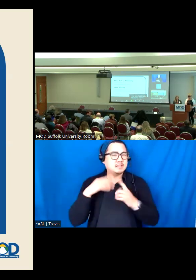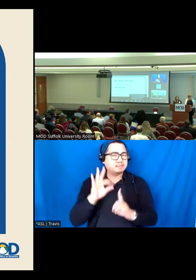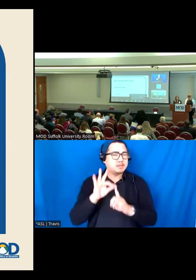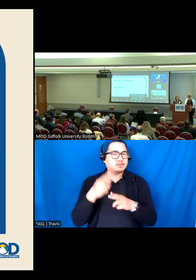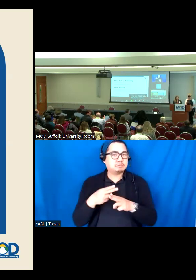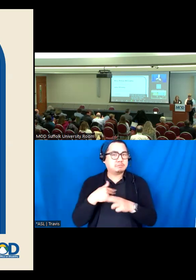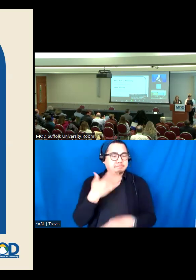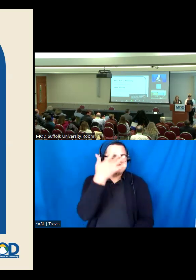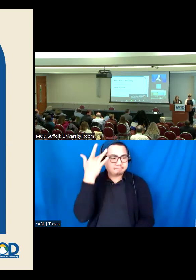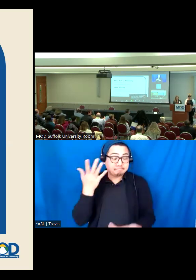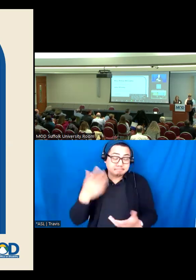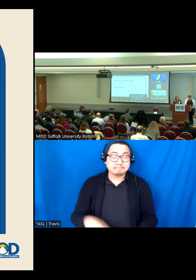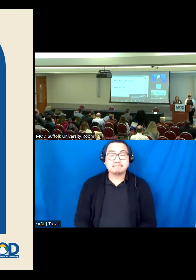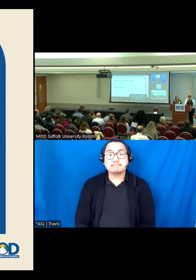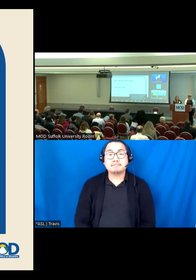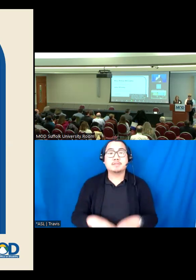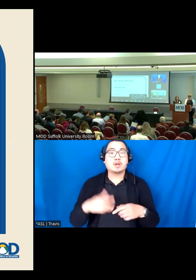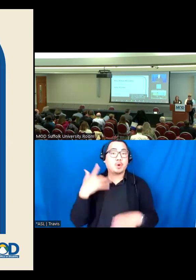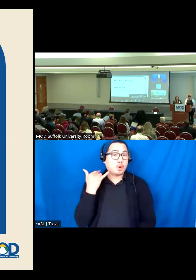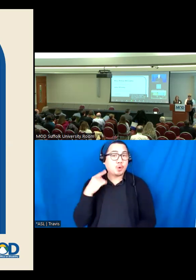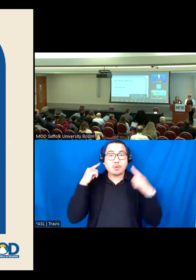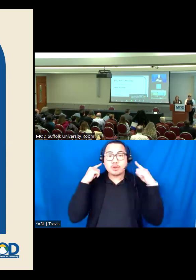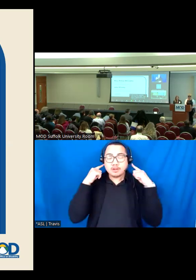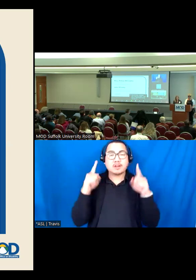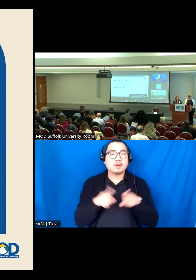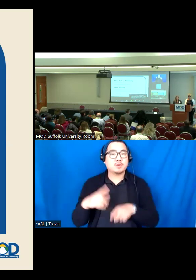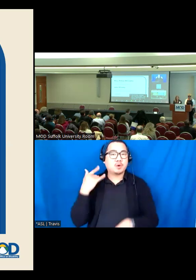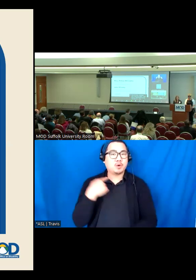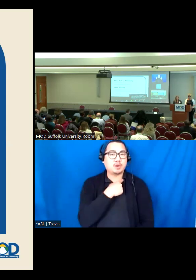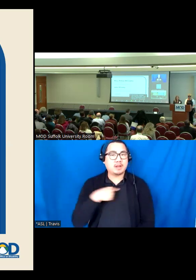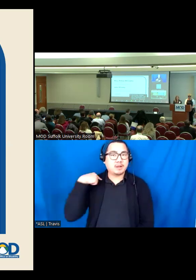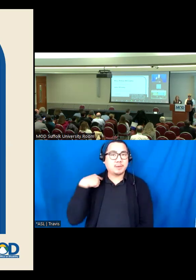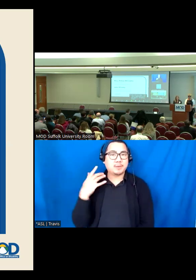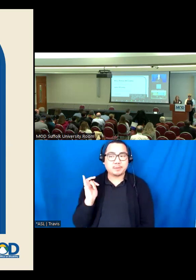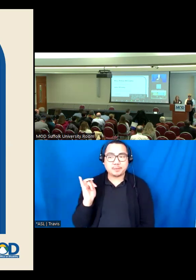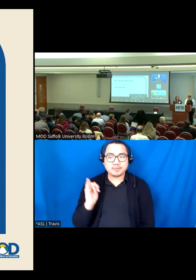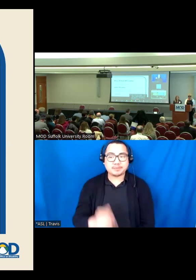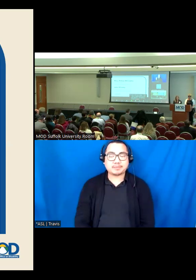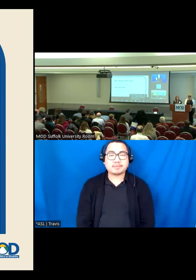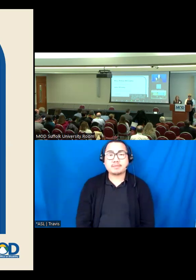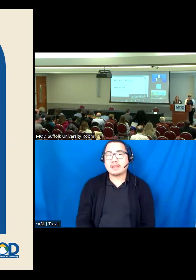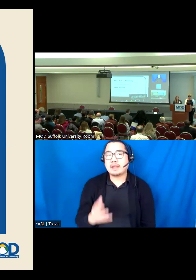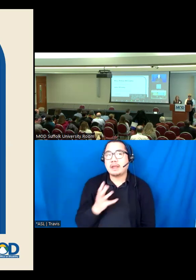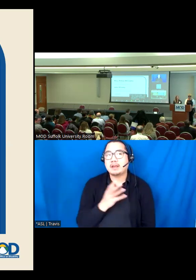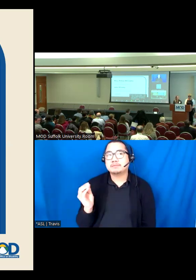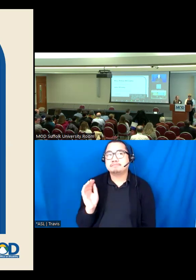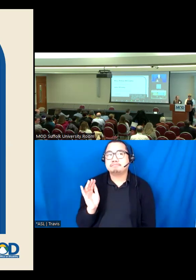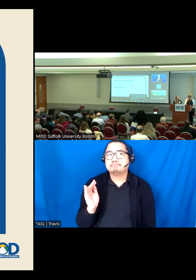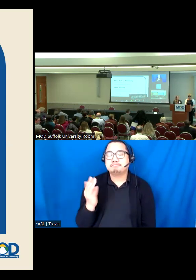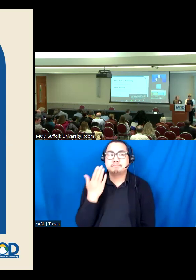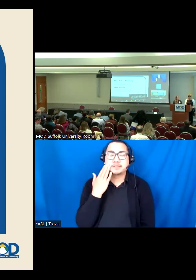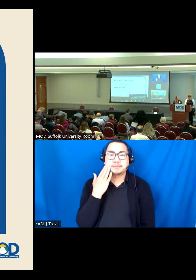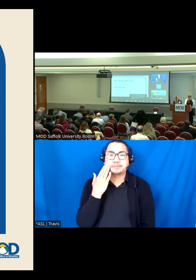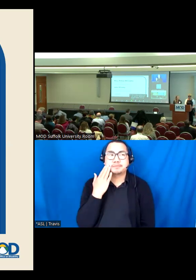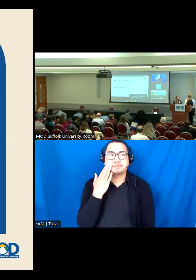of it. Gold earrings and gold necklace. And it's I